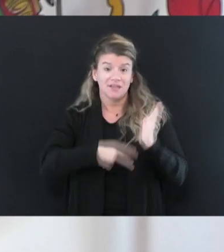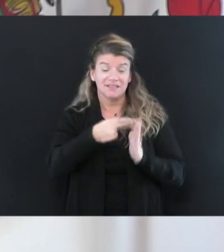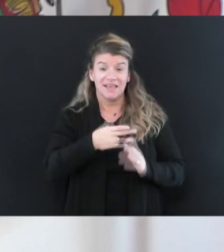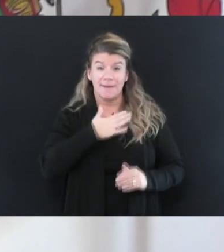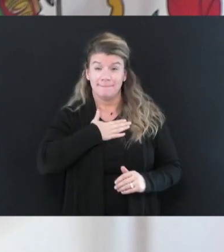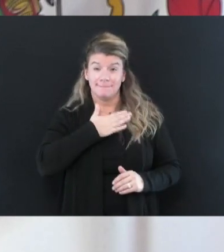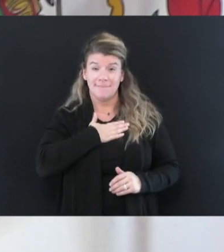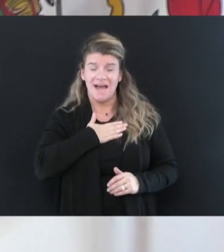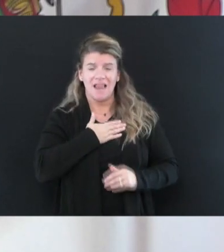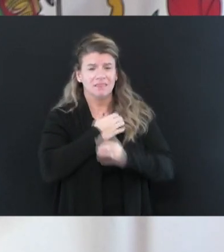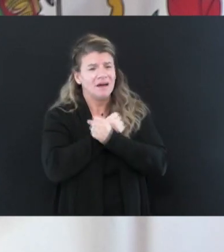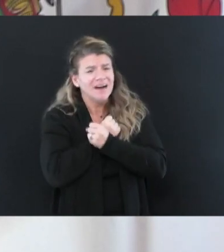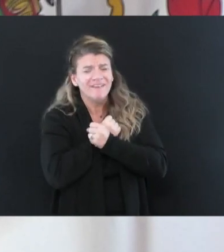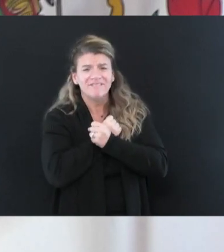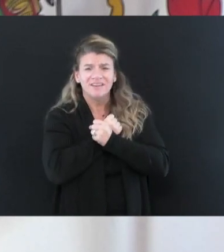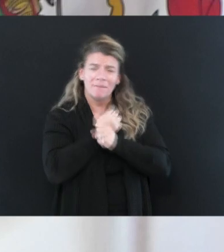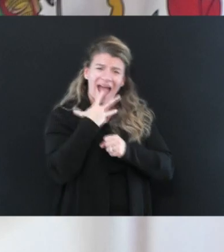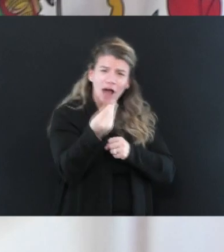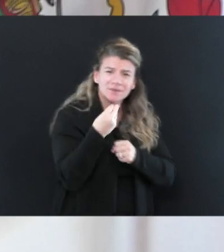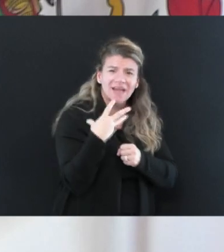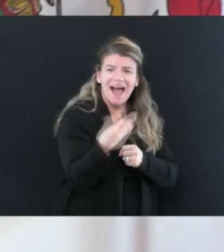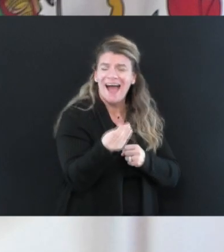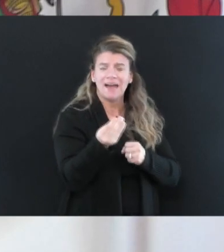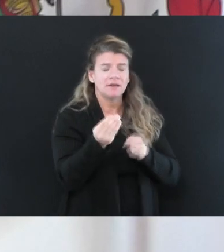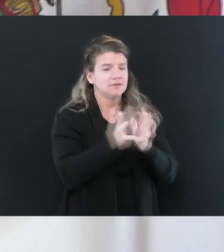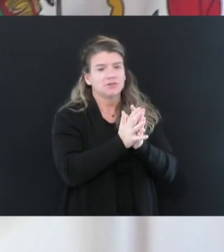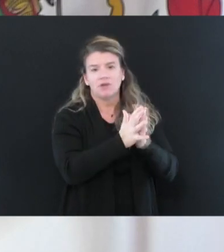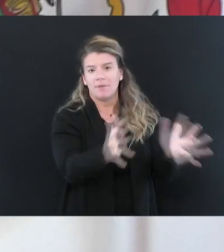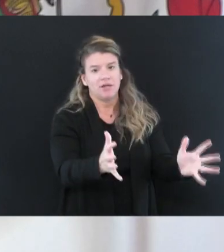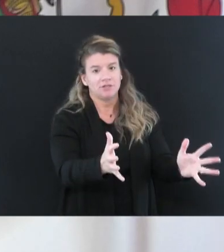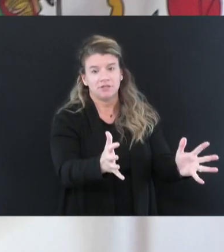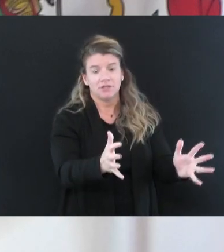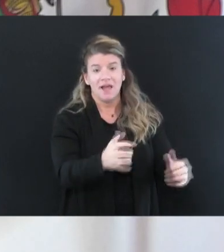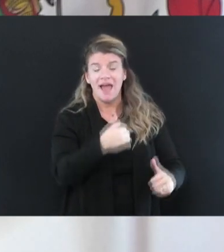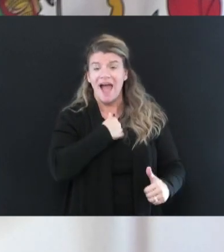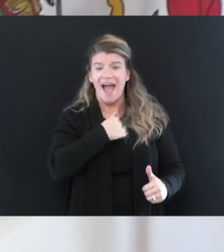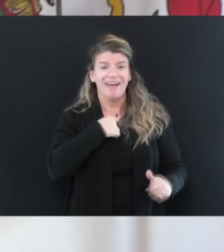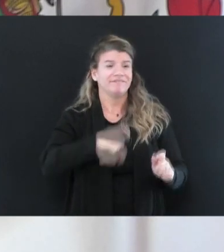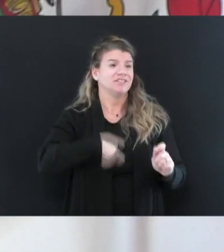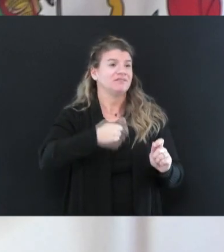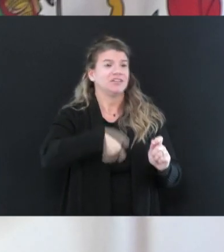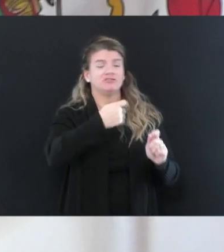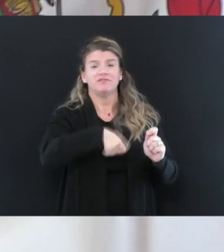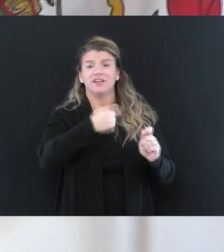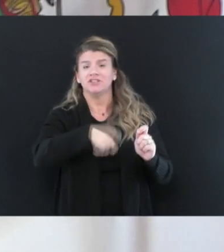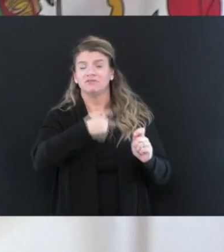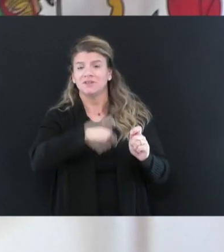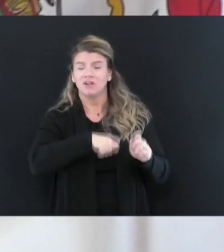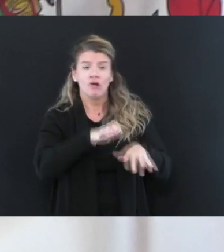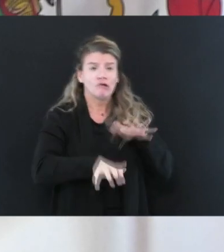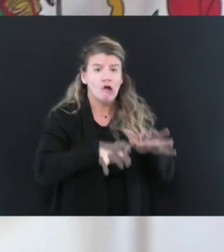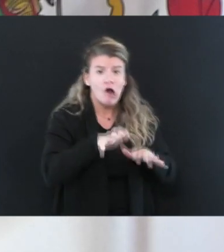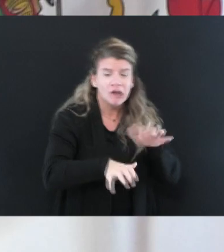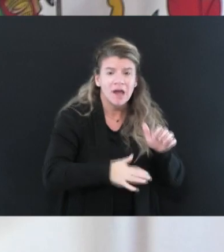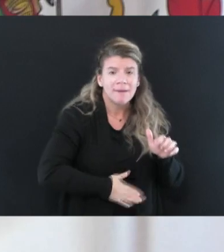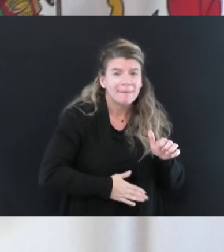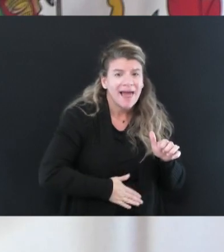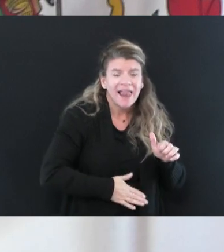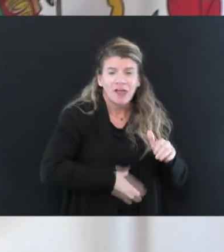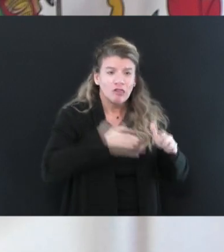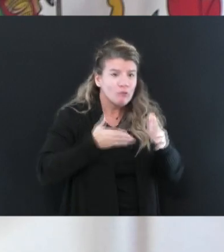in every way. I have spent so much time on trout streams, crawling around on my belly through the